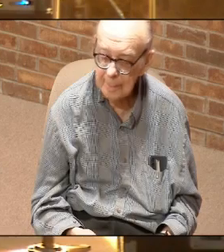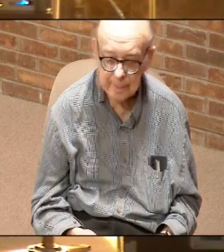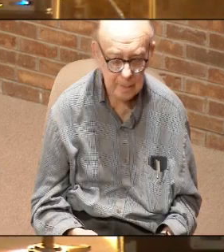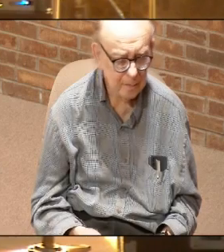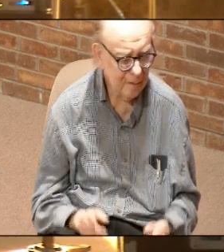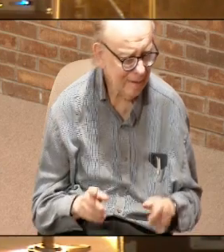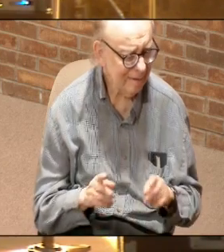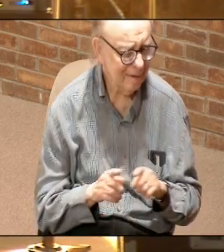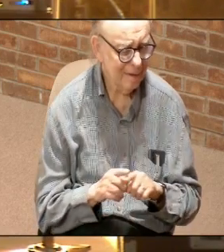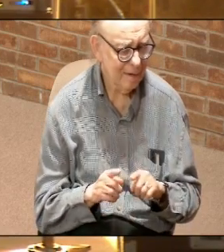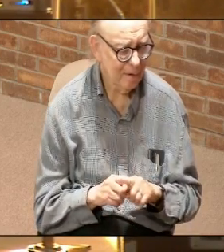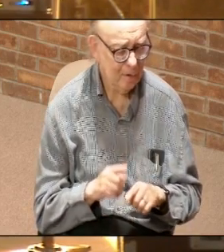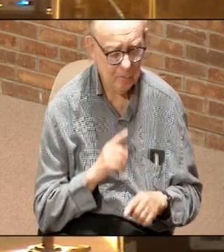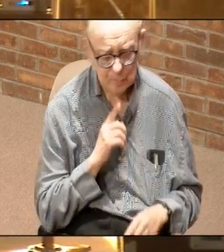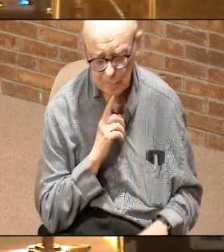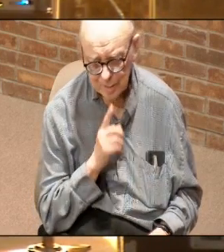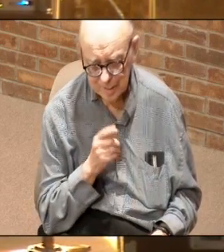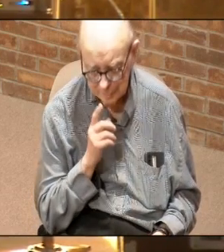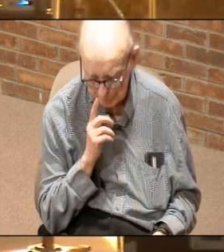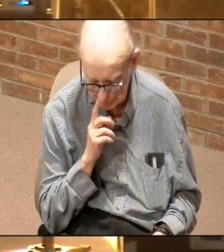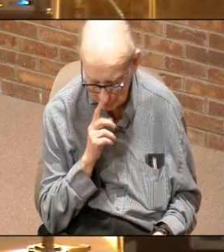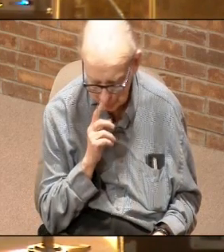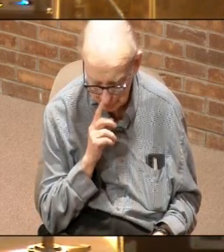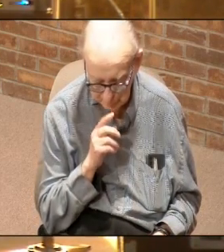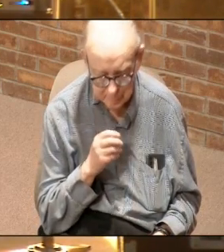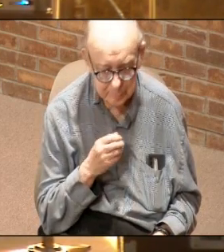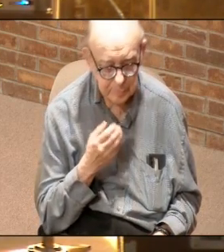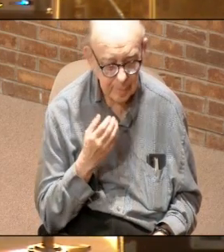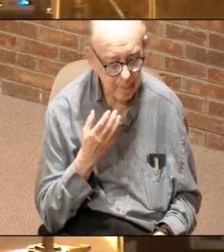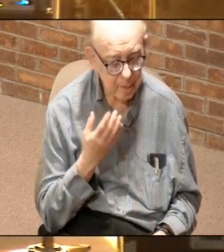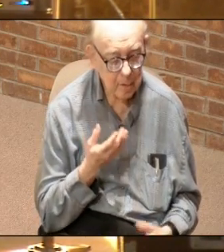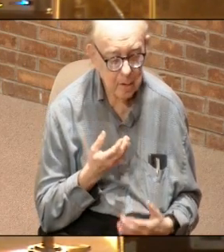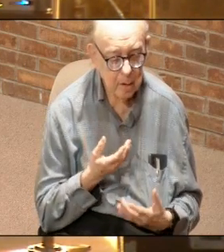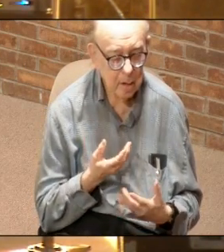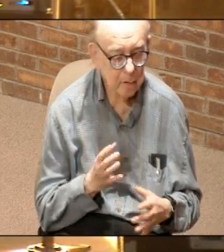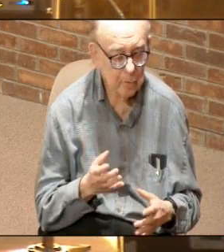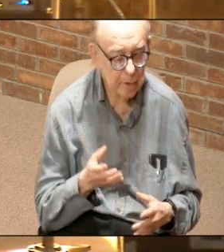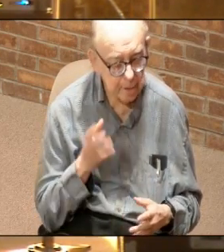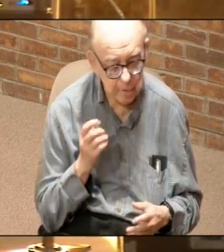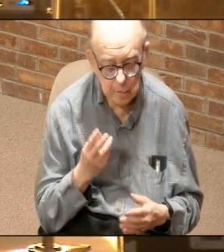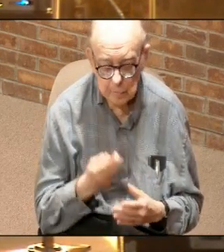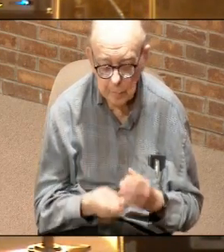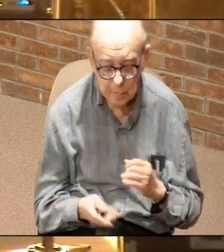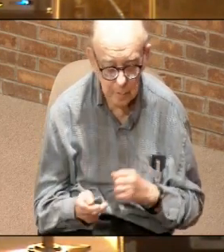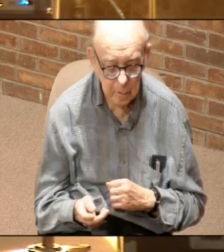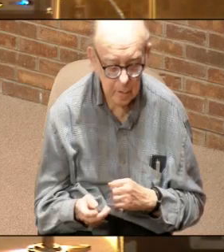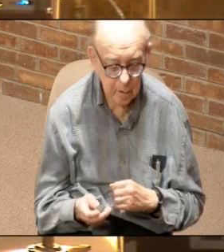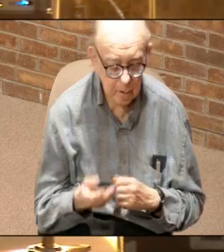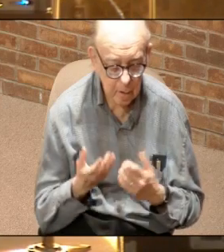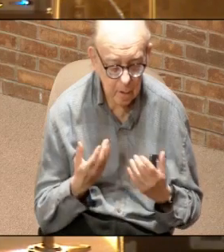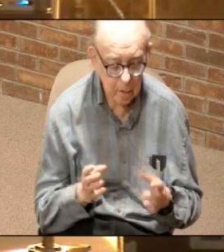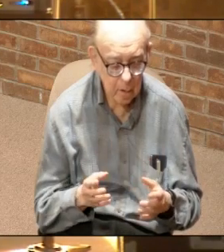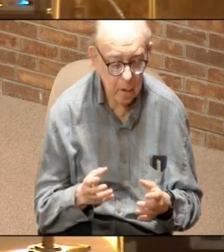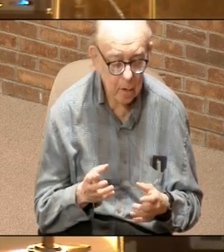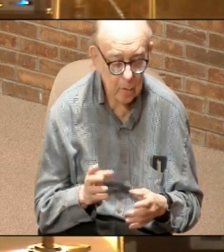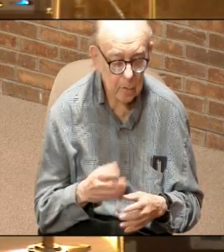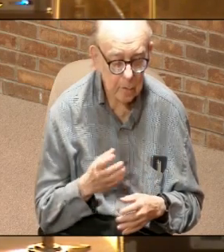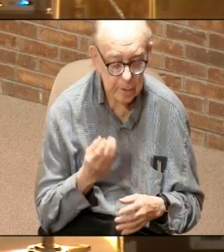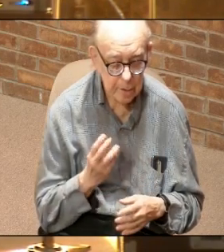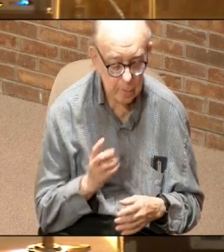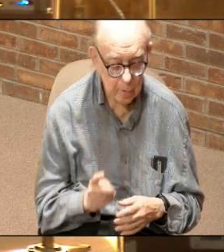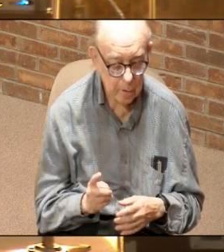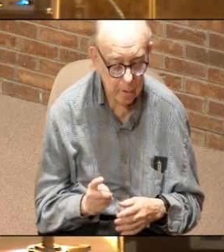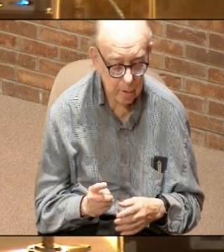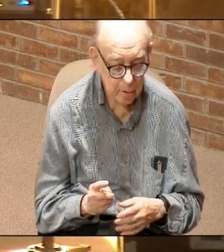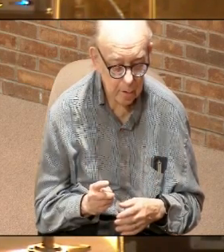It's like, really? I don't want to hear both of them. I only want to hear one of them. I only